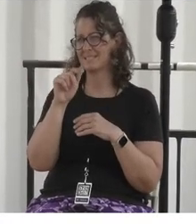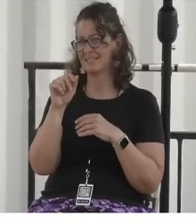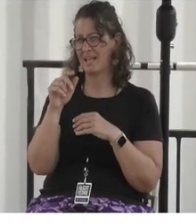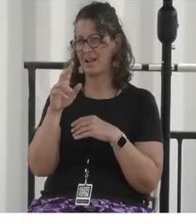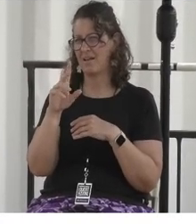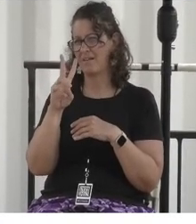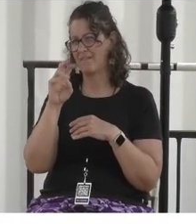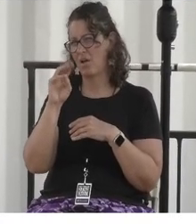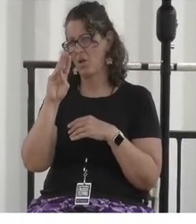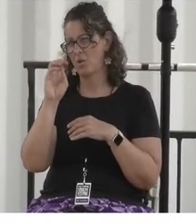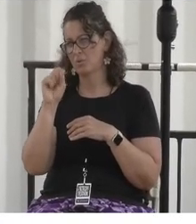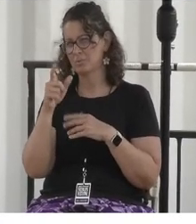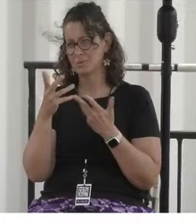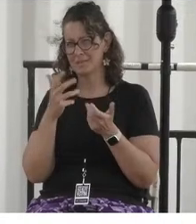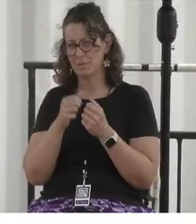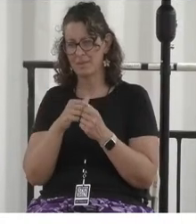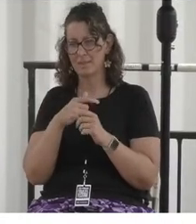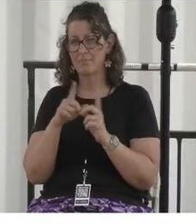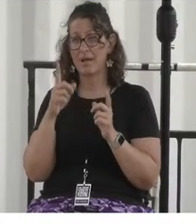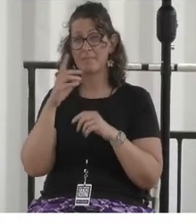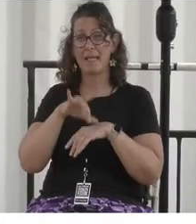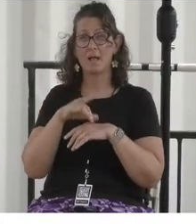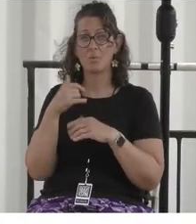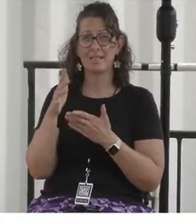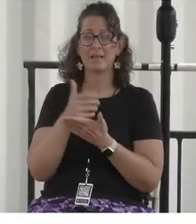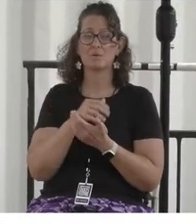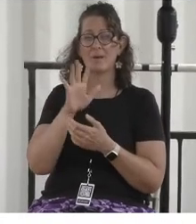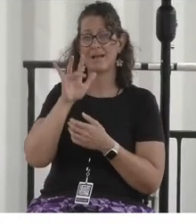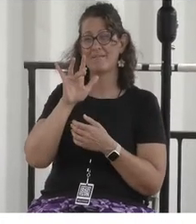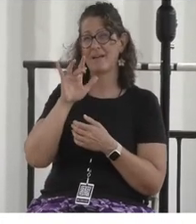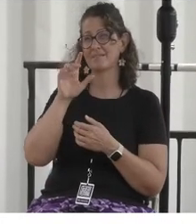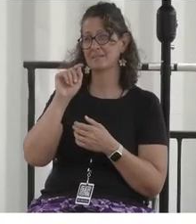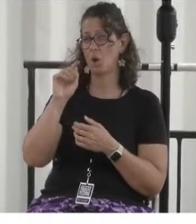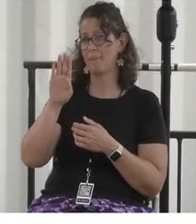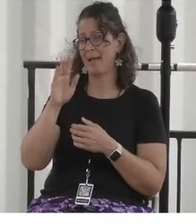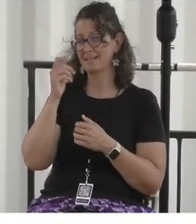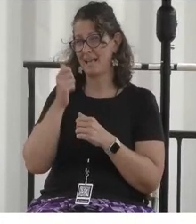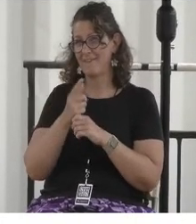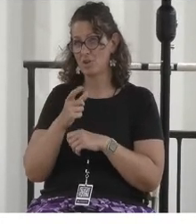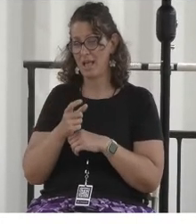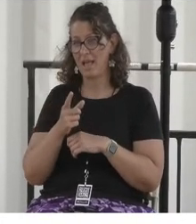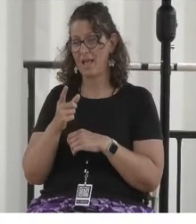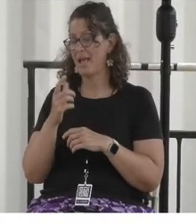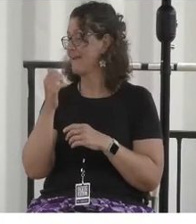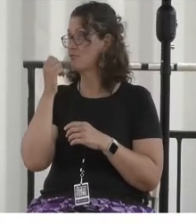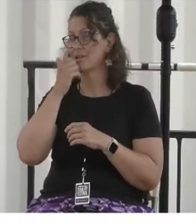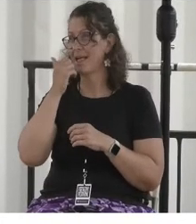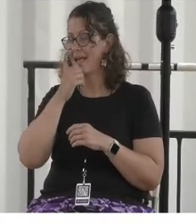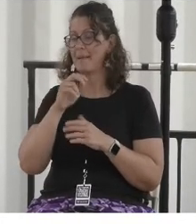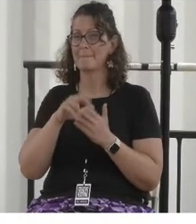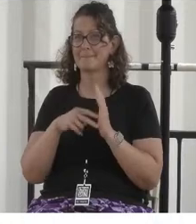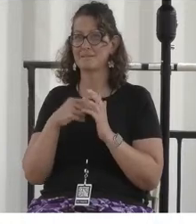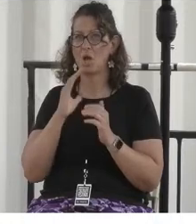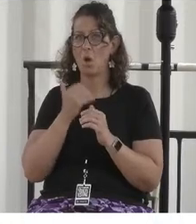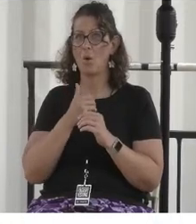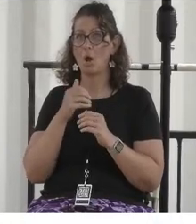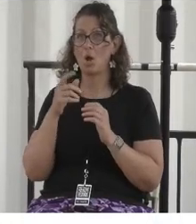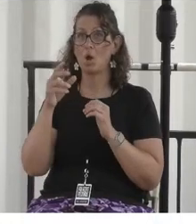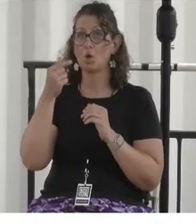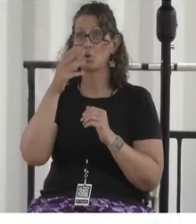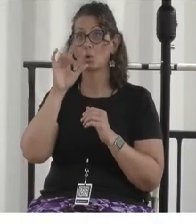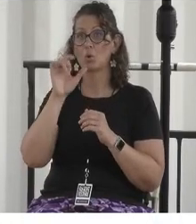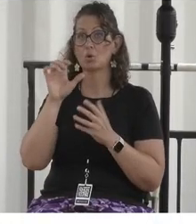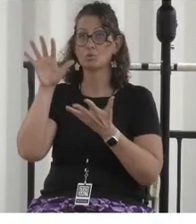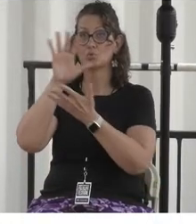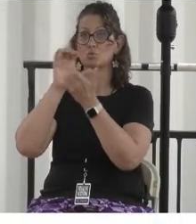for Planet, we're collecting 25 terabytes a day. And that means our Google Cloud storage bill is immense. And so the question is,